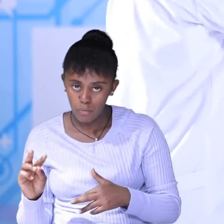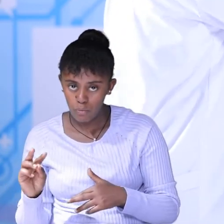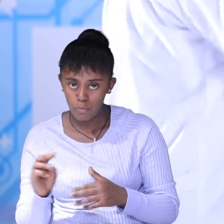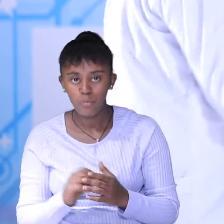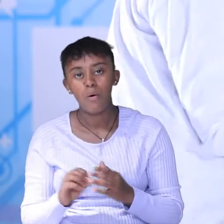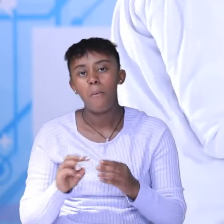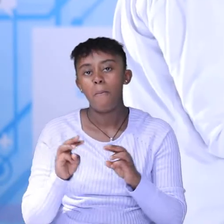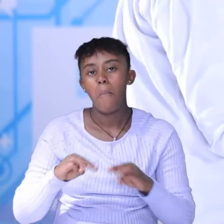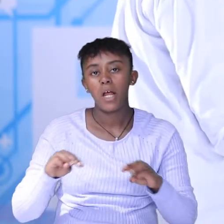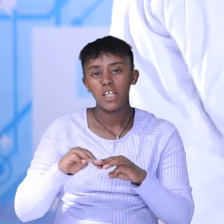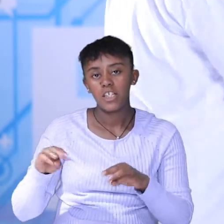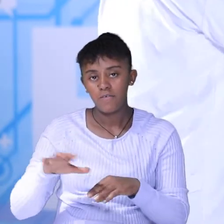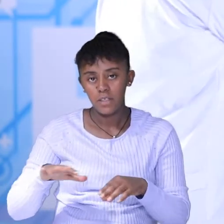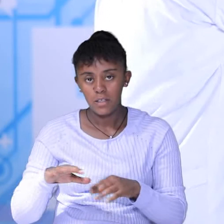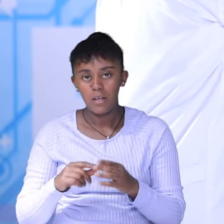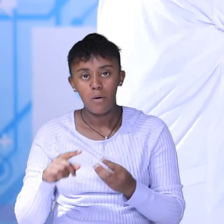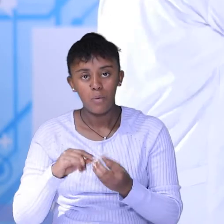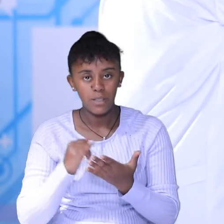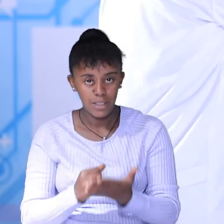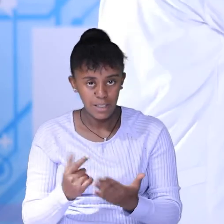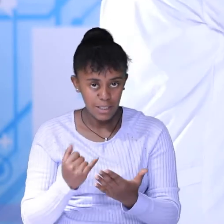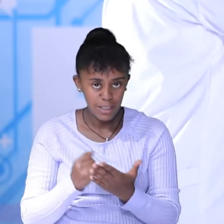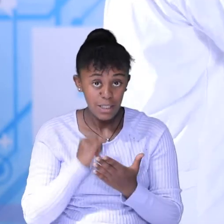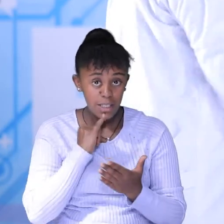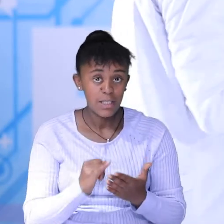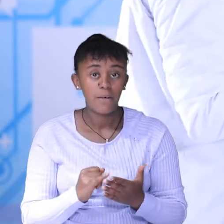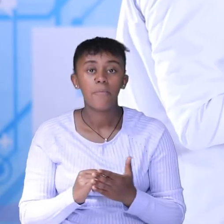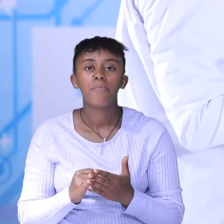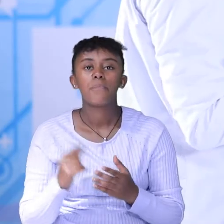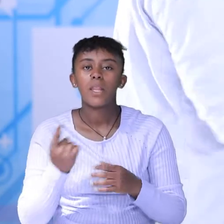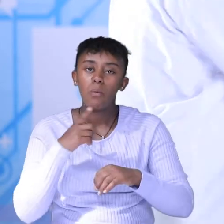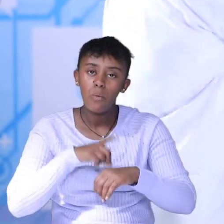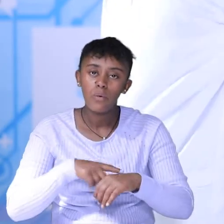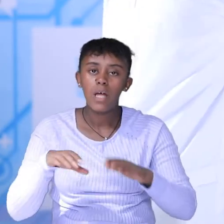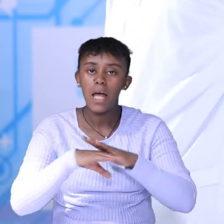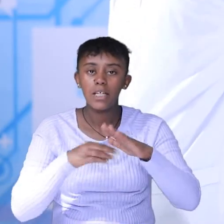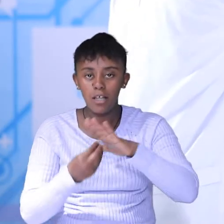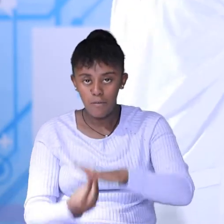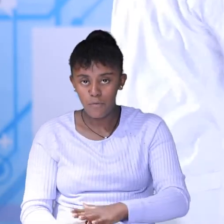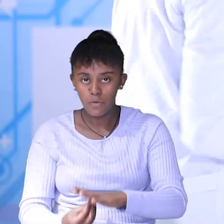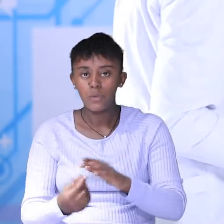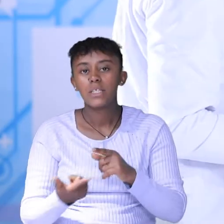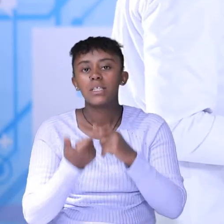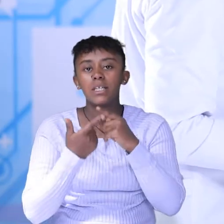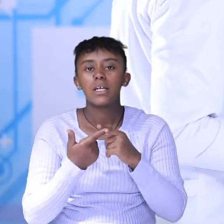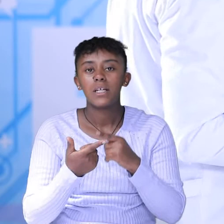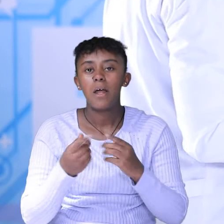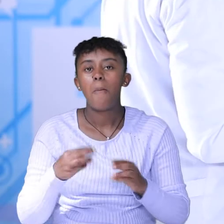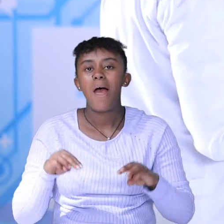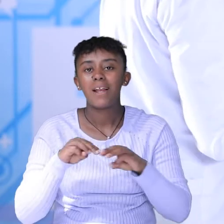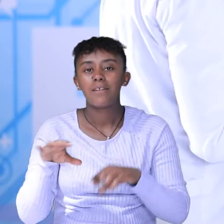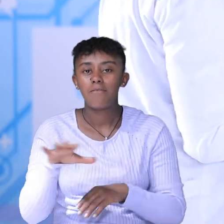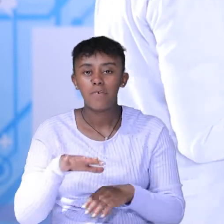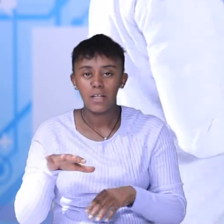produce magnetic field all around it. Therefore, it is always under the influence of the second magnetic